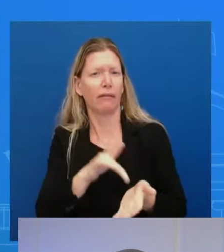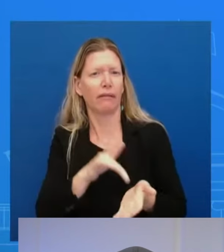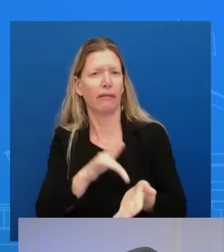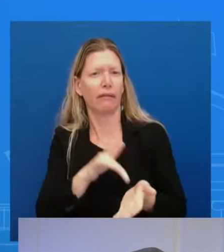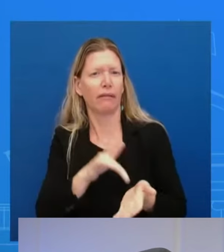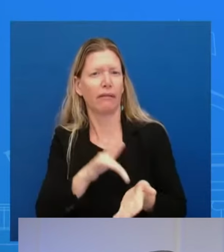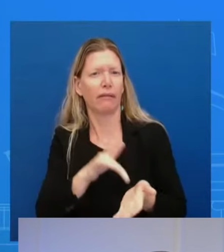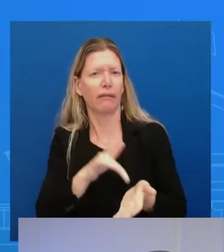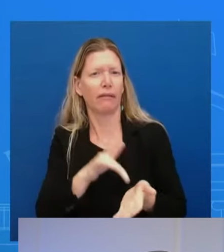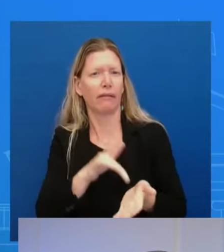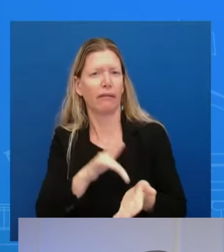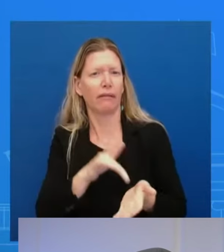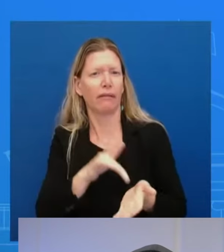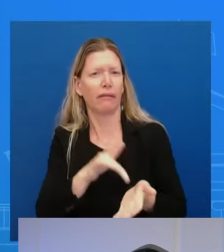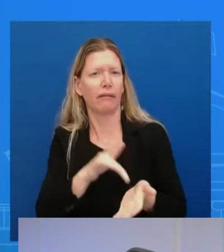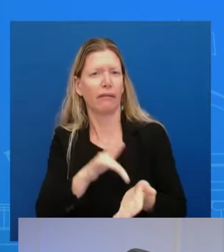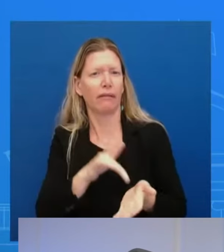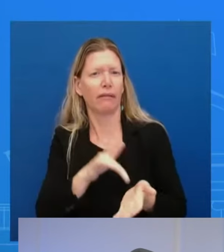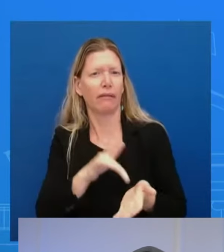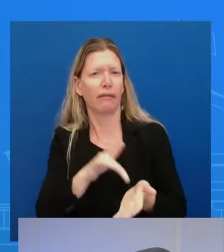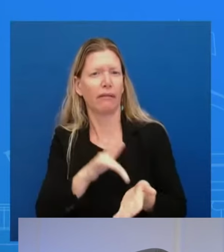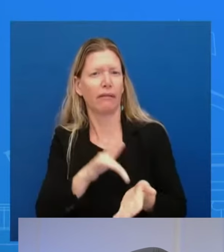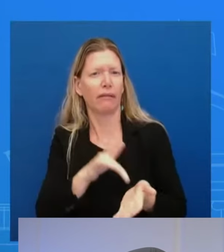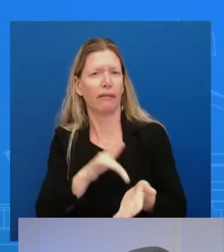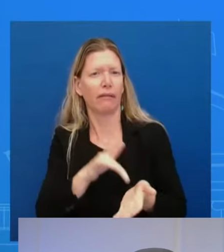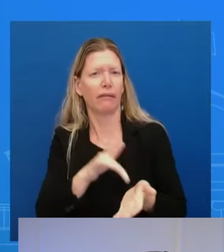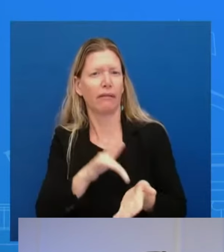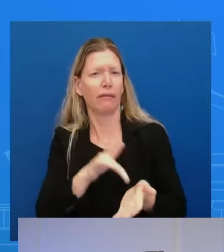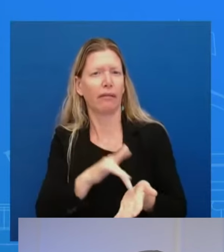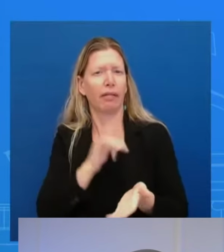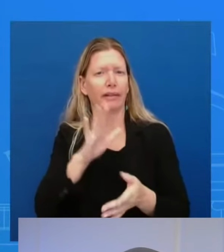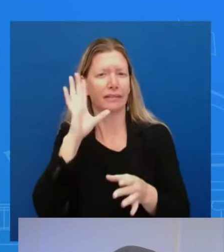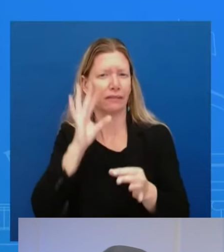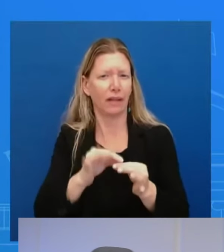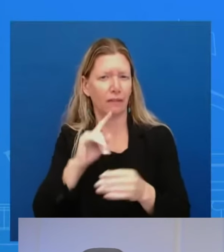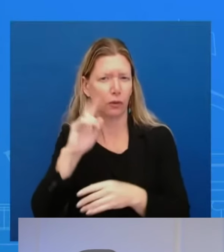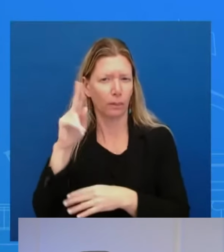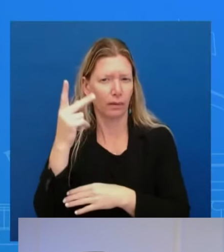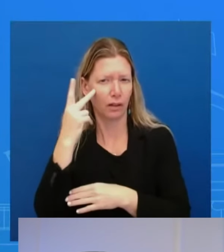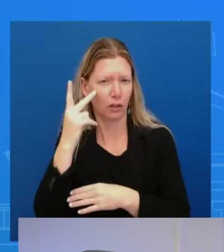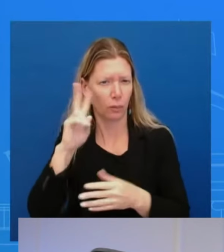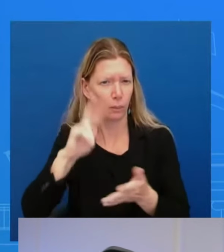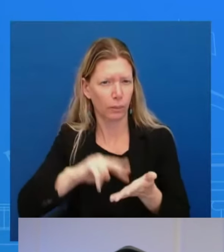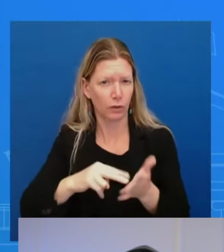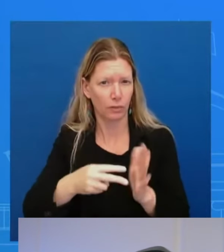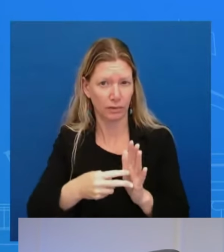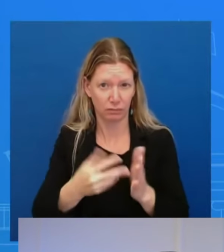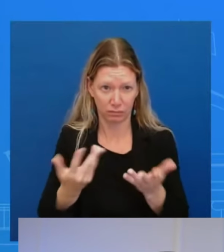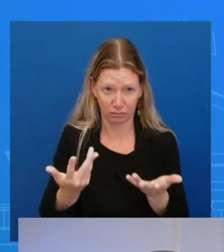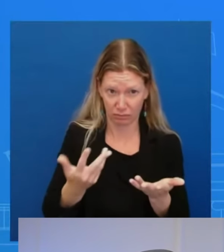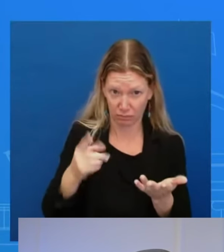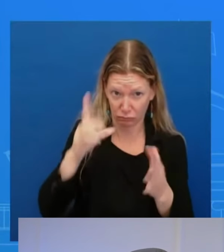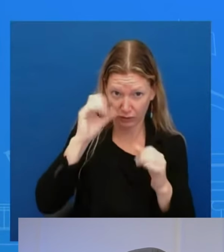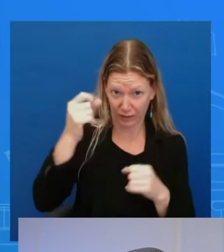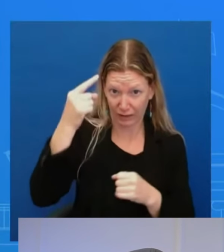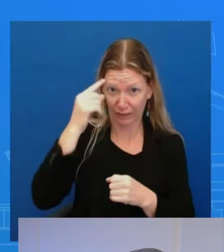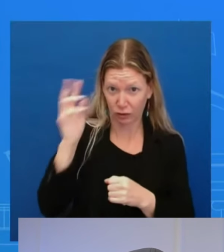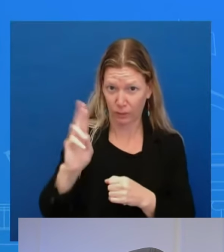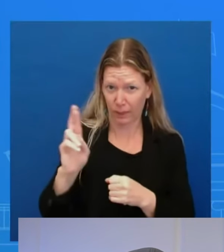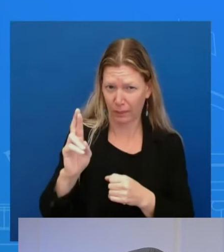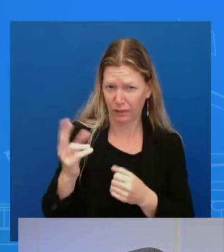misinformation. They were totally confused. They were in shock that all this happened. Let's roll it. Just a couple of things, and